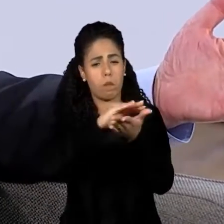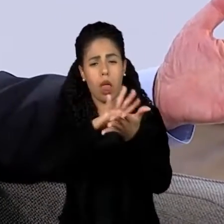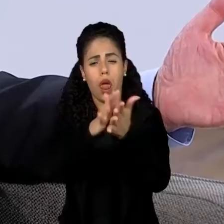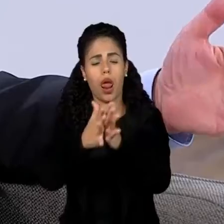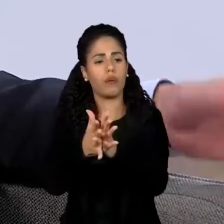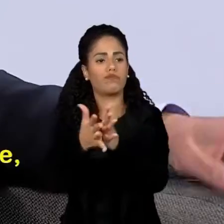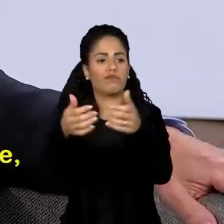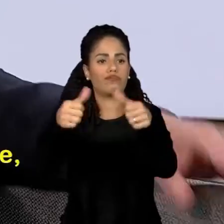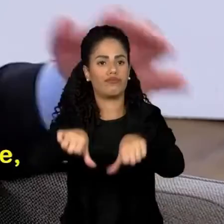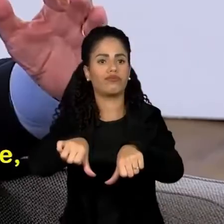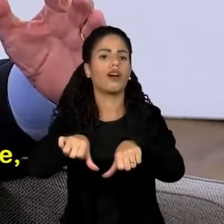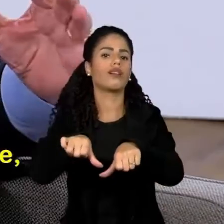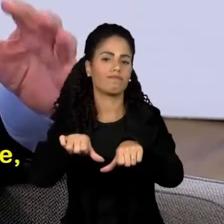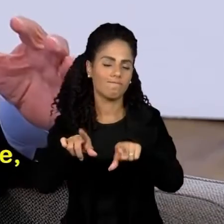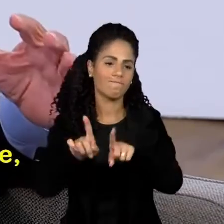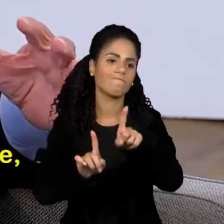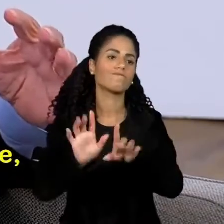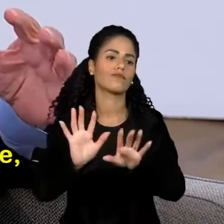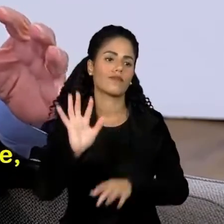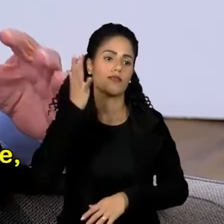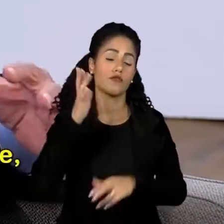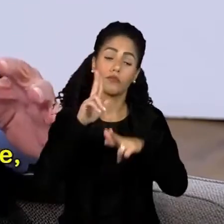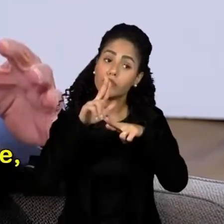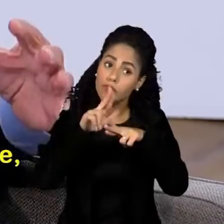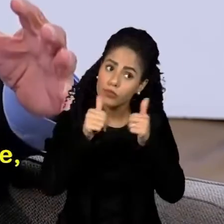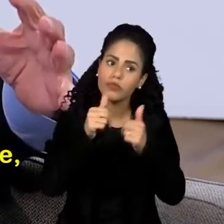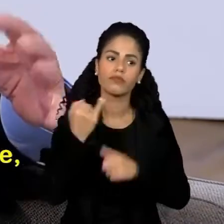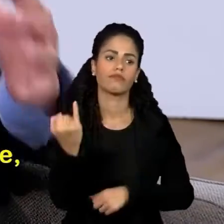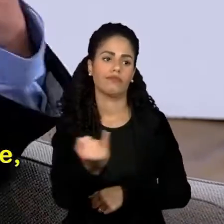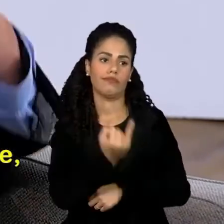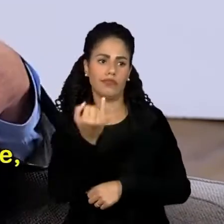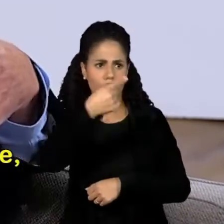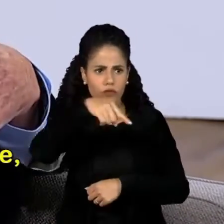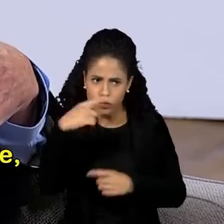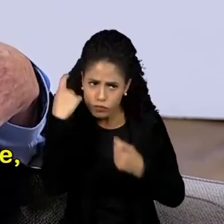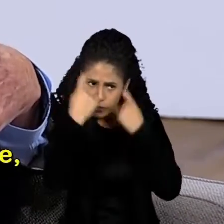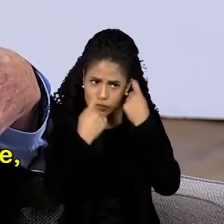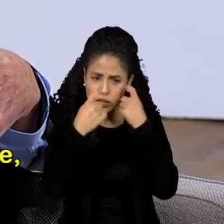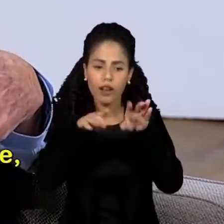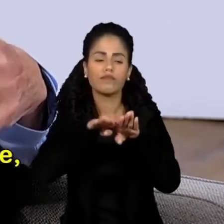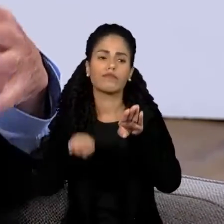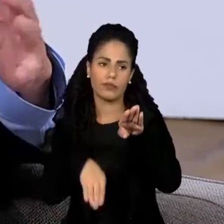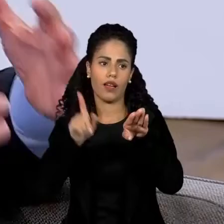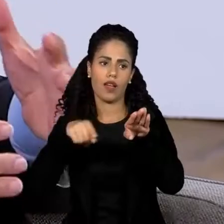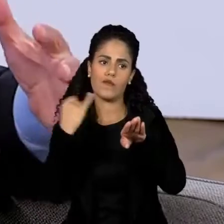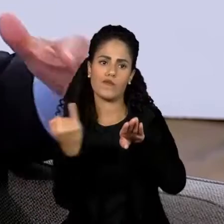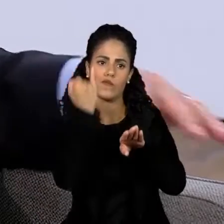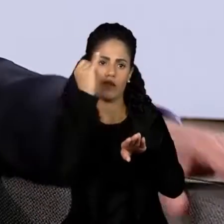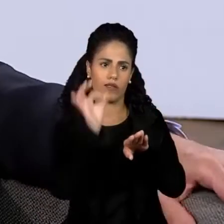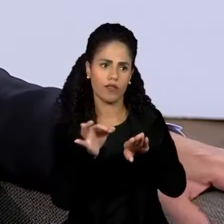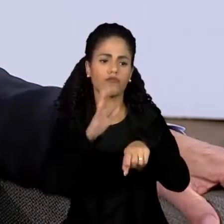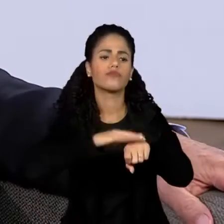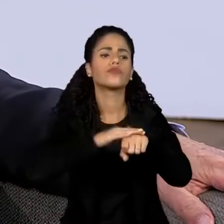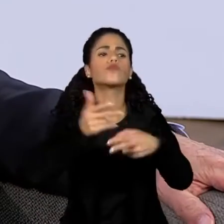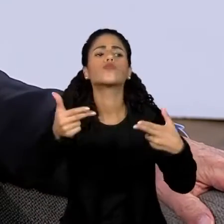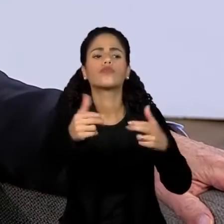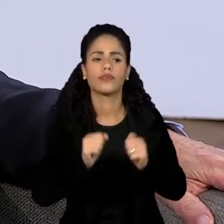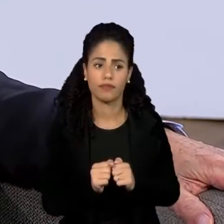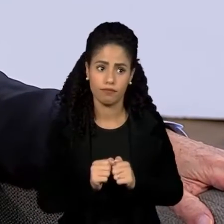inequalities. So it's really important to, if you're concerned about the inequality agenda, to